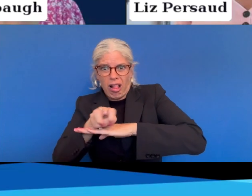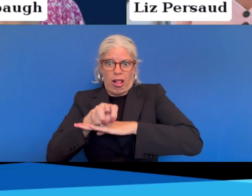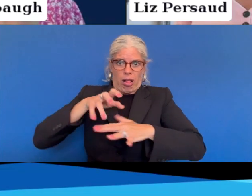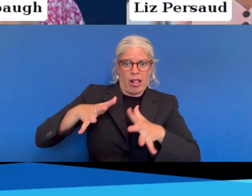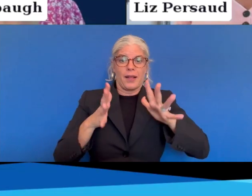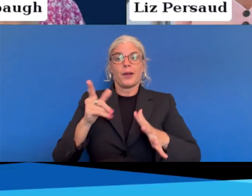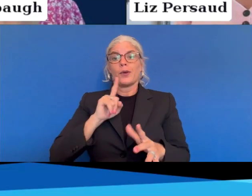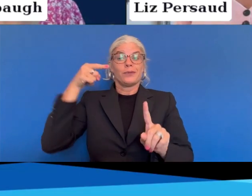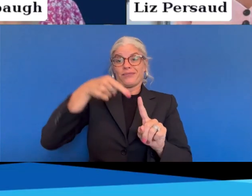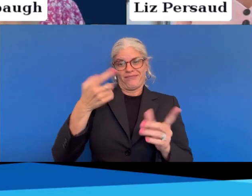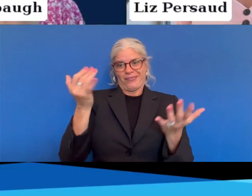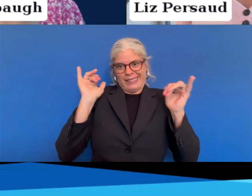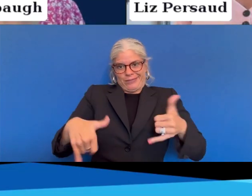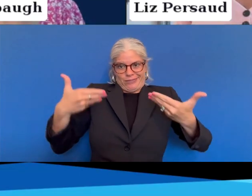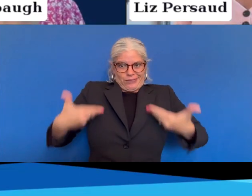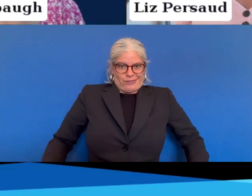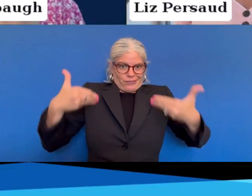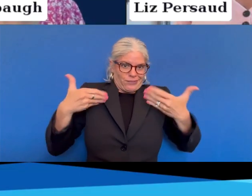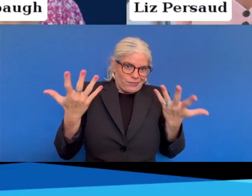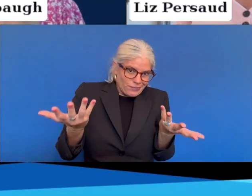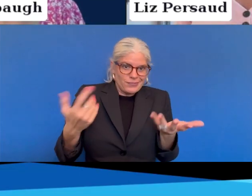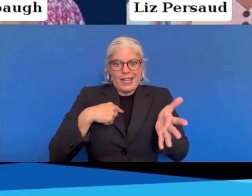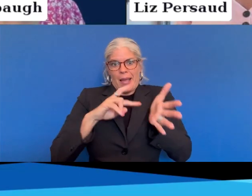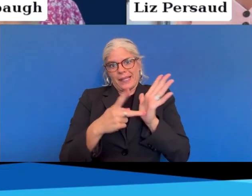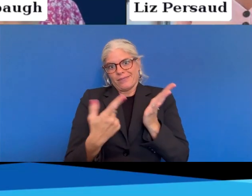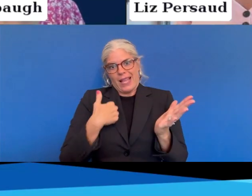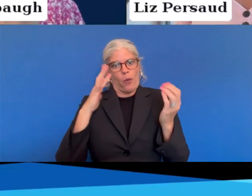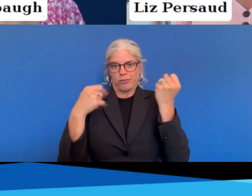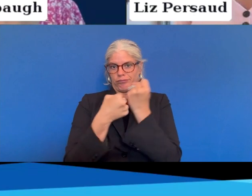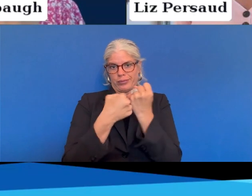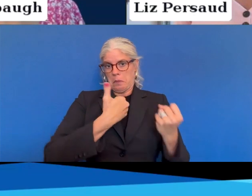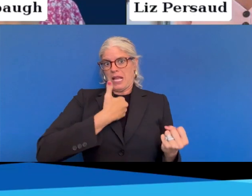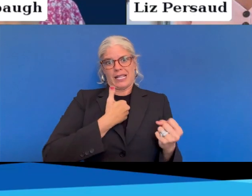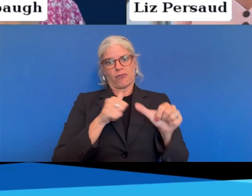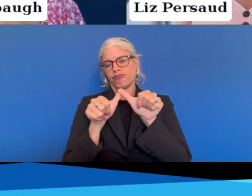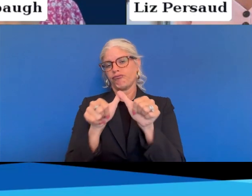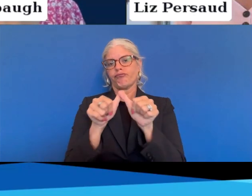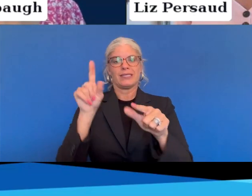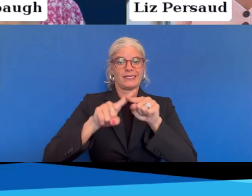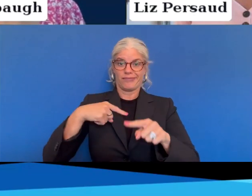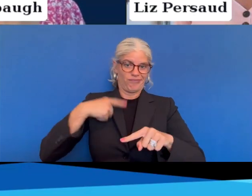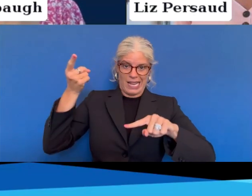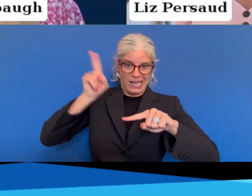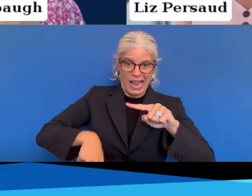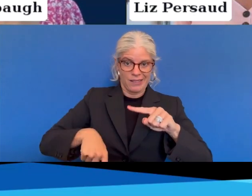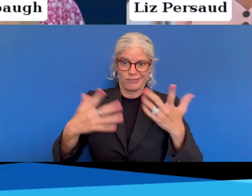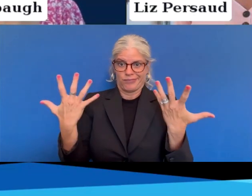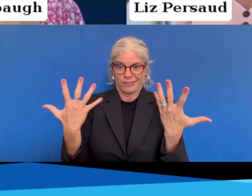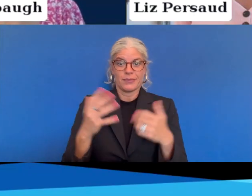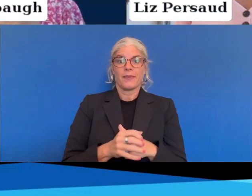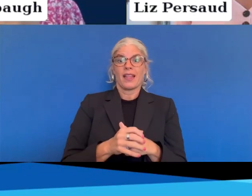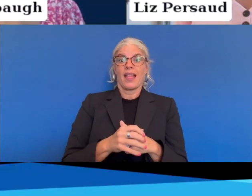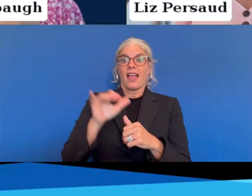1 boob to do now instead of 2, because it was just terrible maneuvering your chair. And